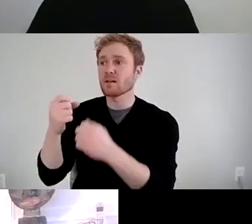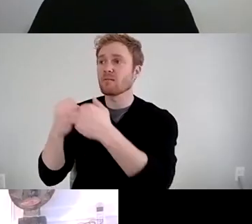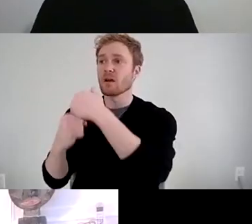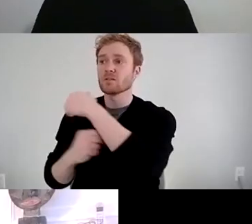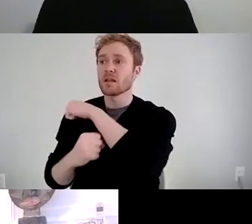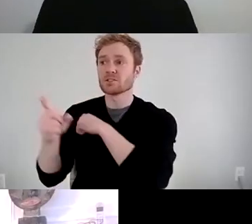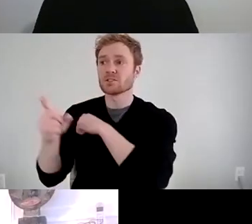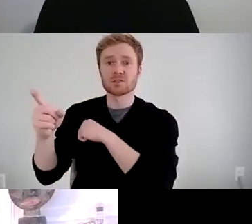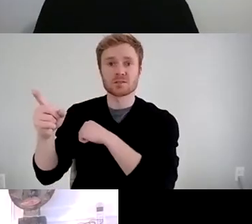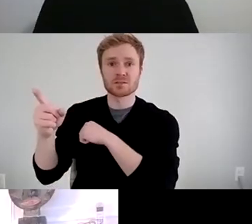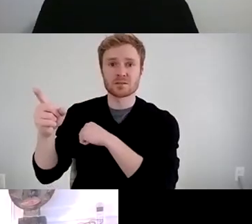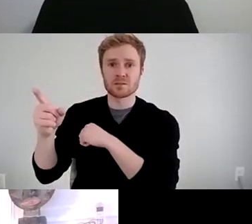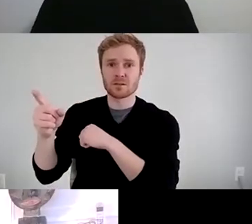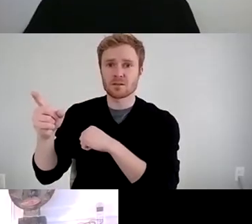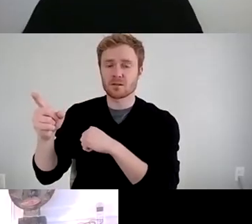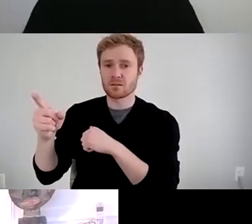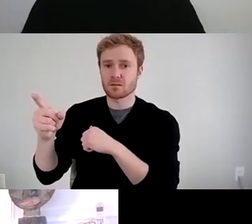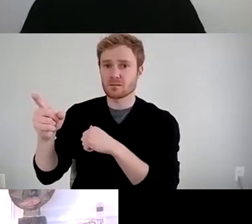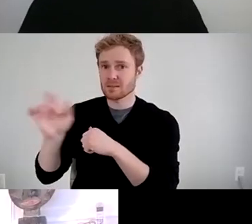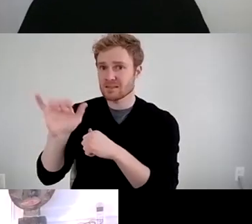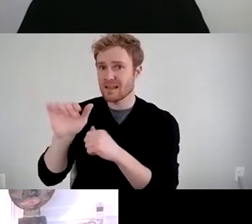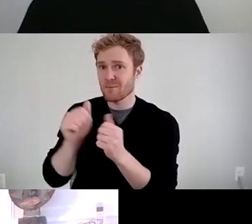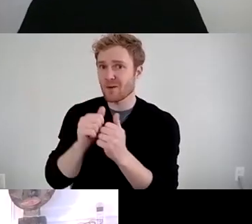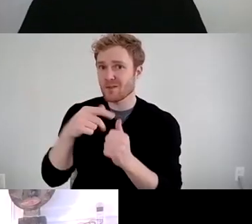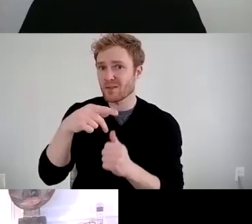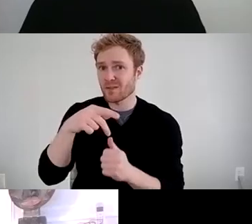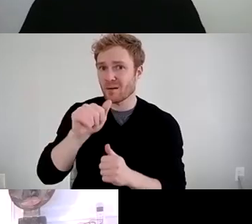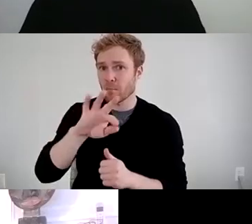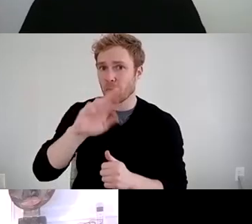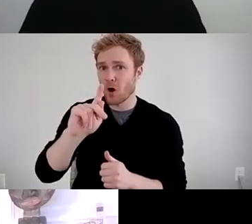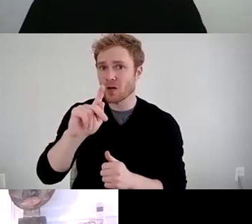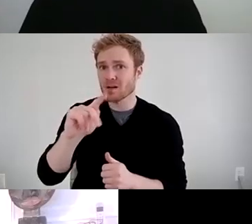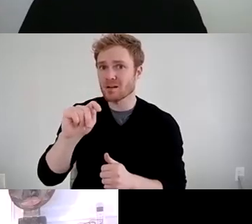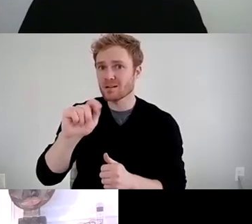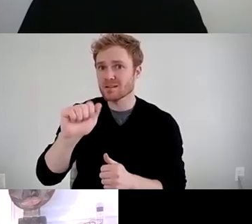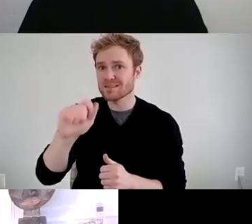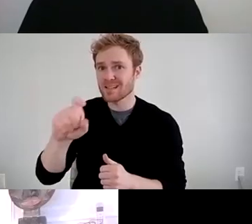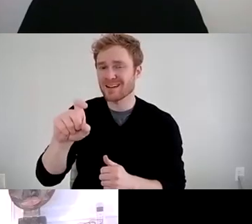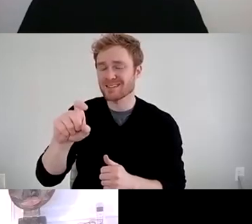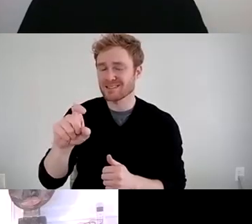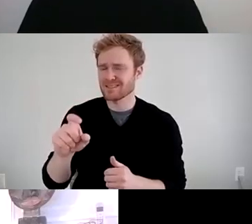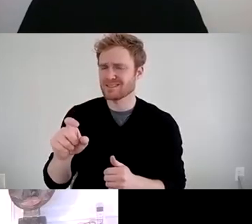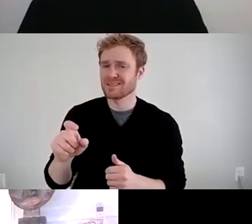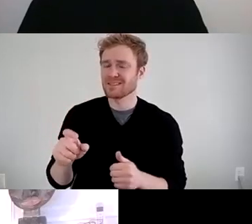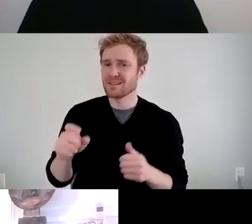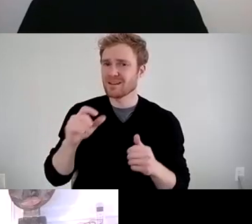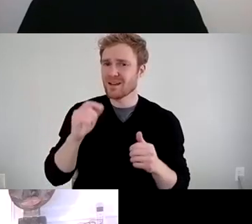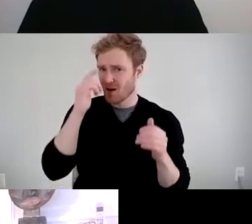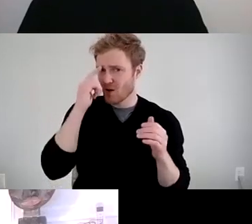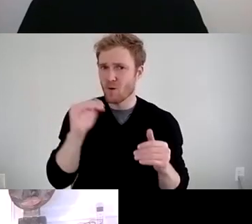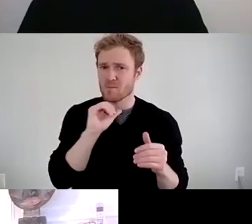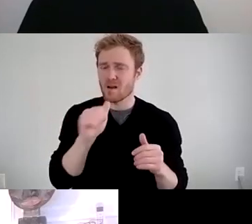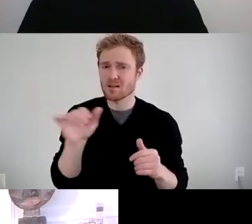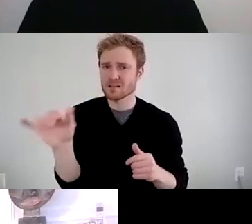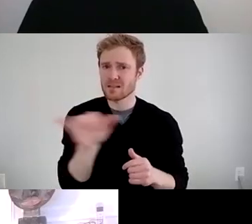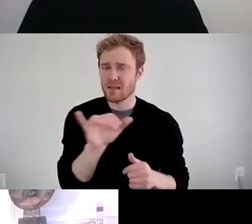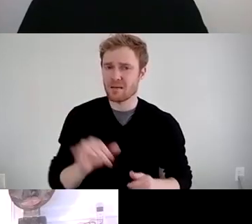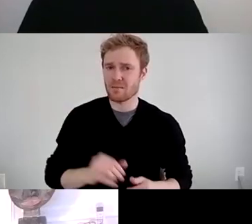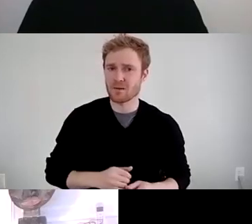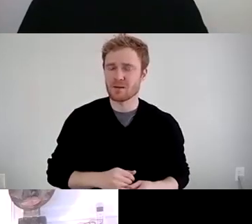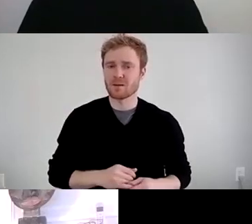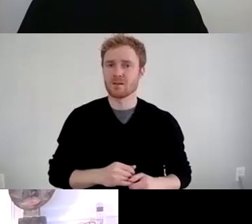at. You know, I didn't mean to distract from the agenda. I just was curious as to if anybody knew anything. So thanks. Can I just add